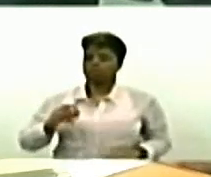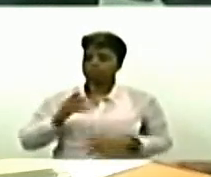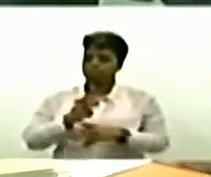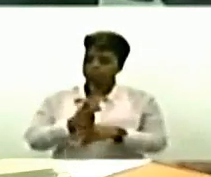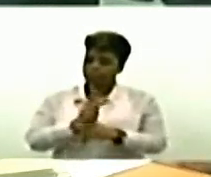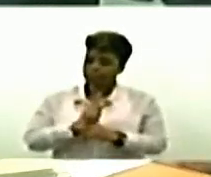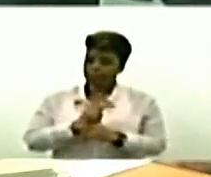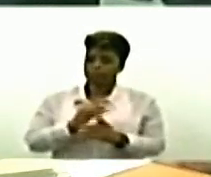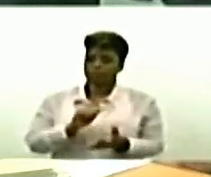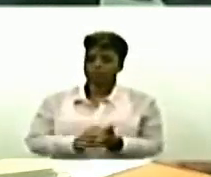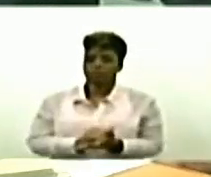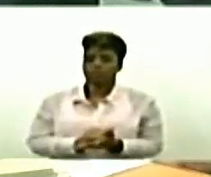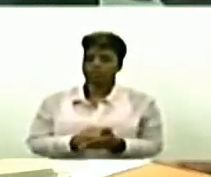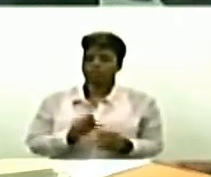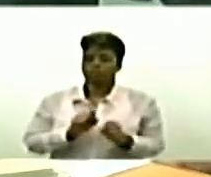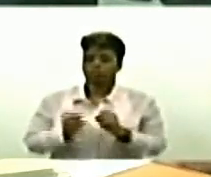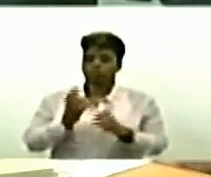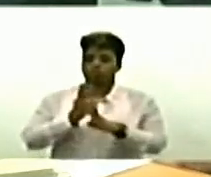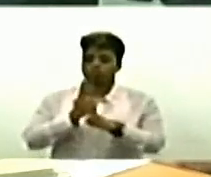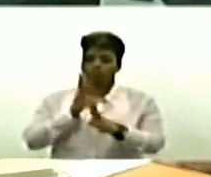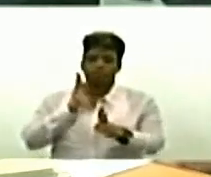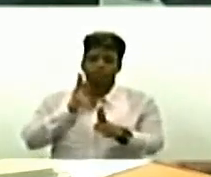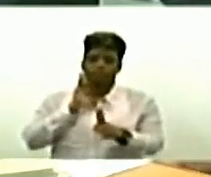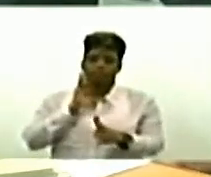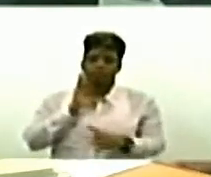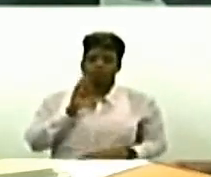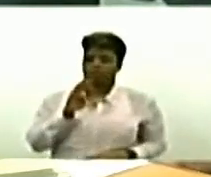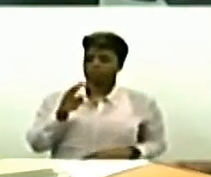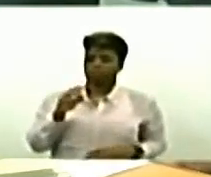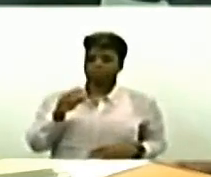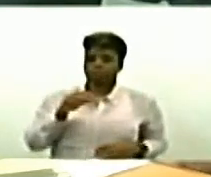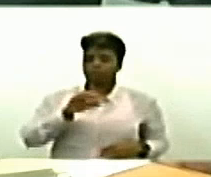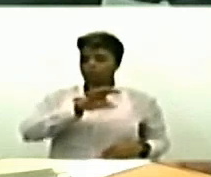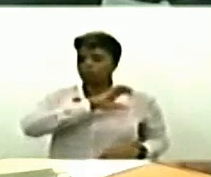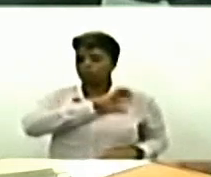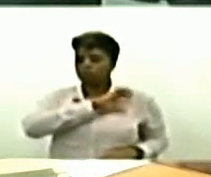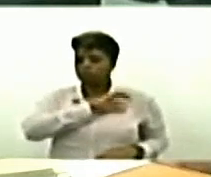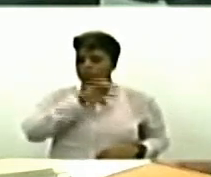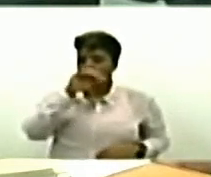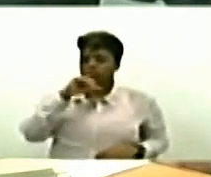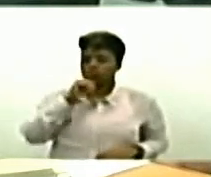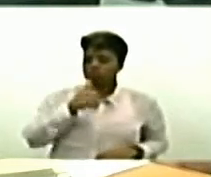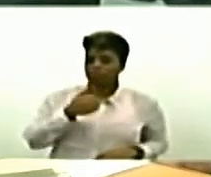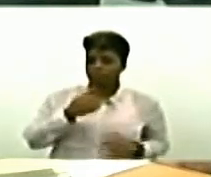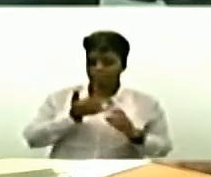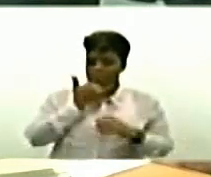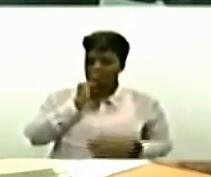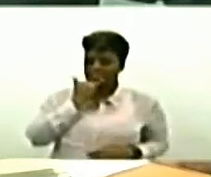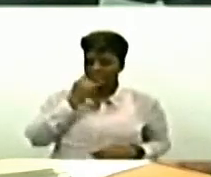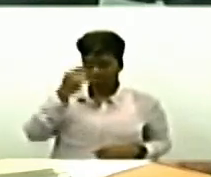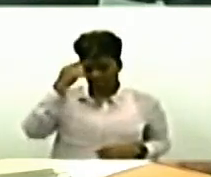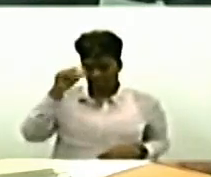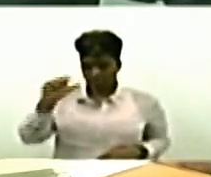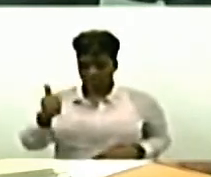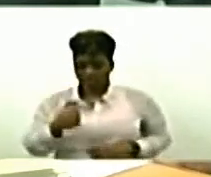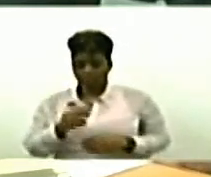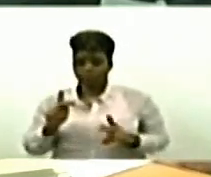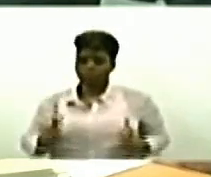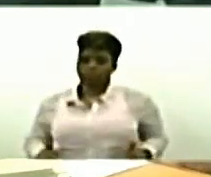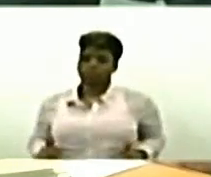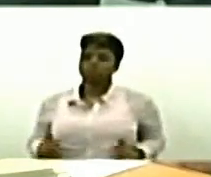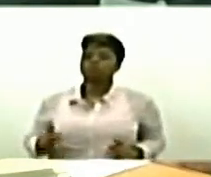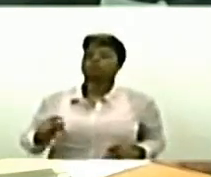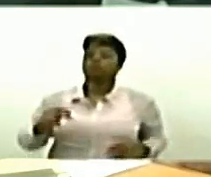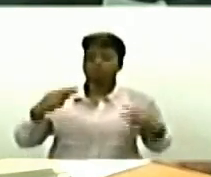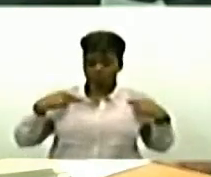traffic warden will not be mistaken for anything else, or other functioning officers in other areas